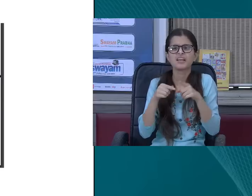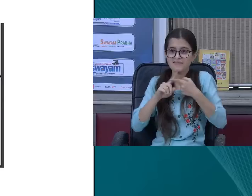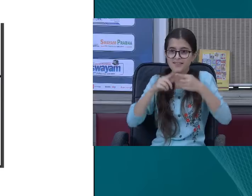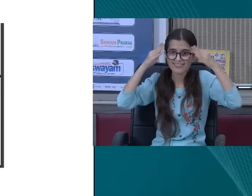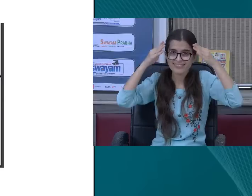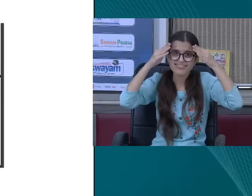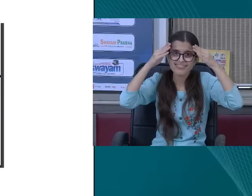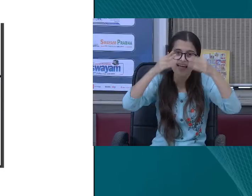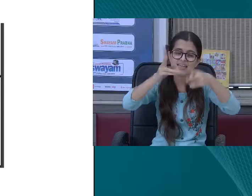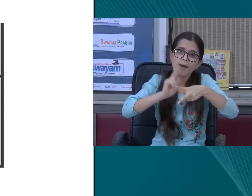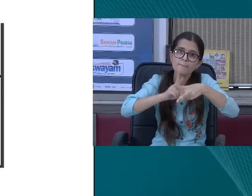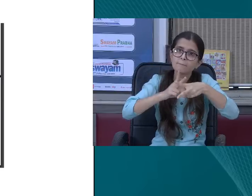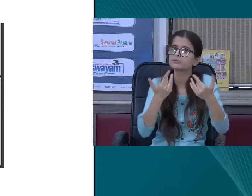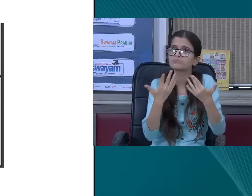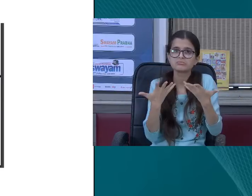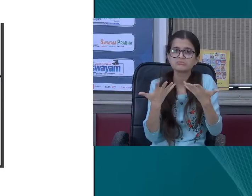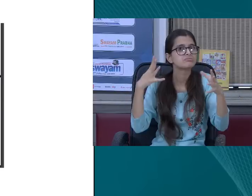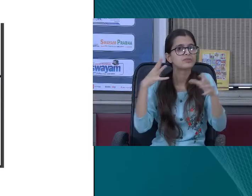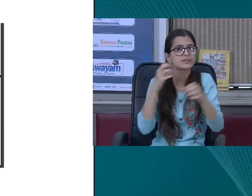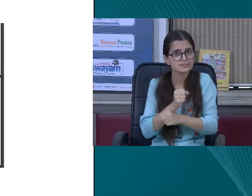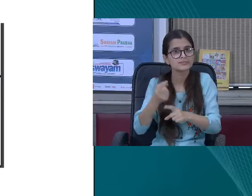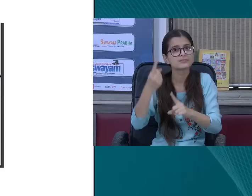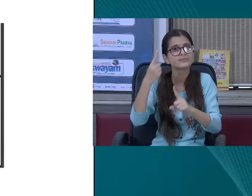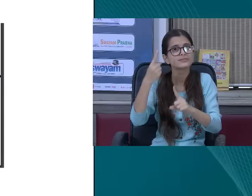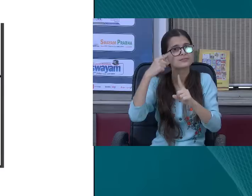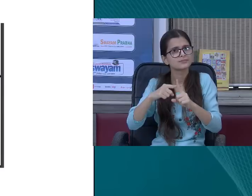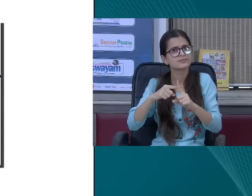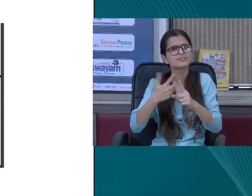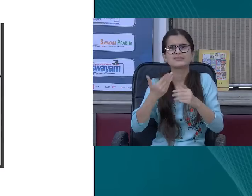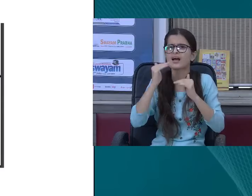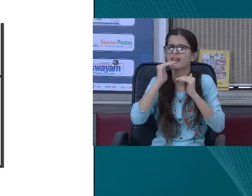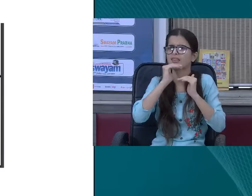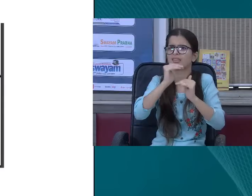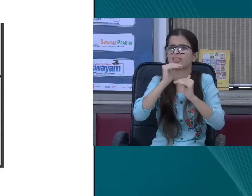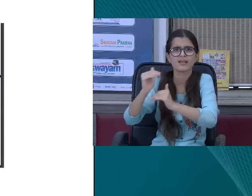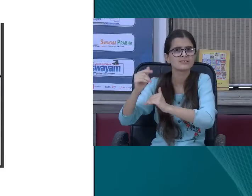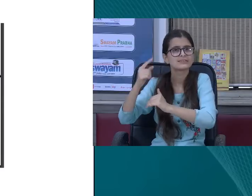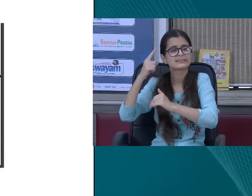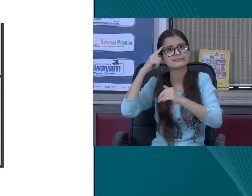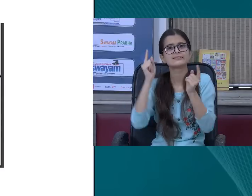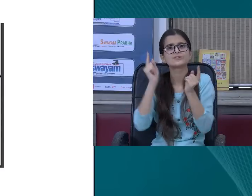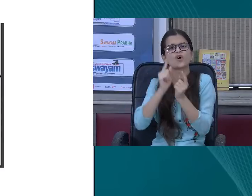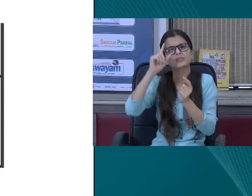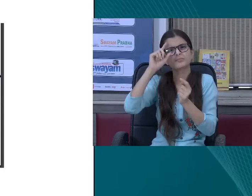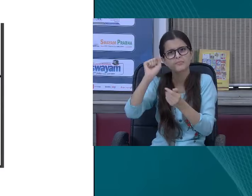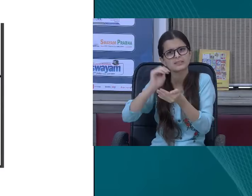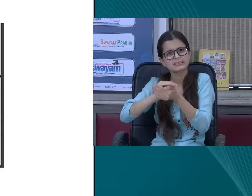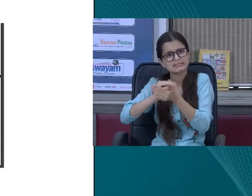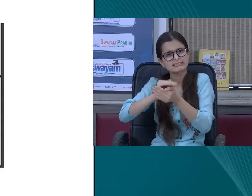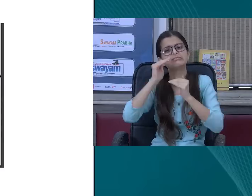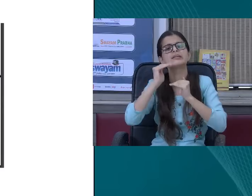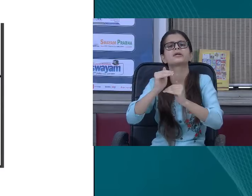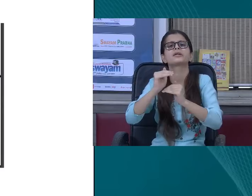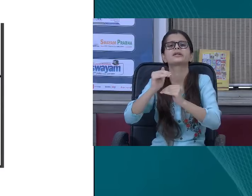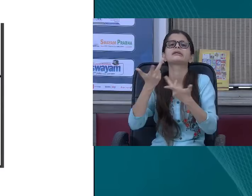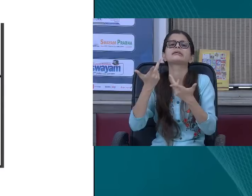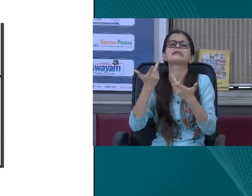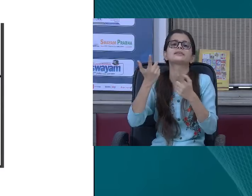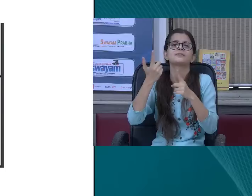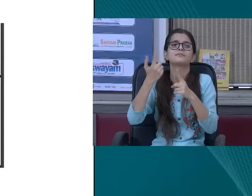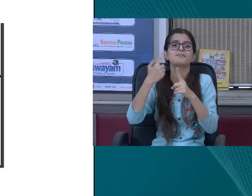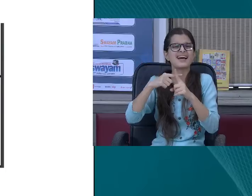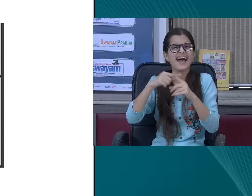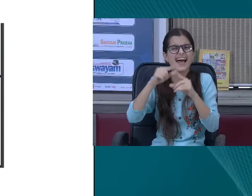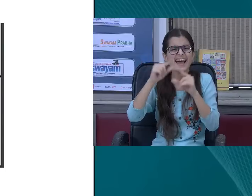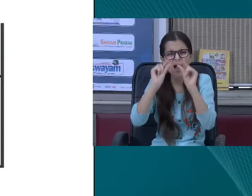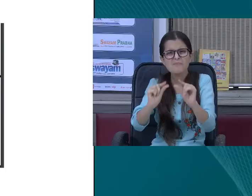or that their short-term memory also may be limited, their processing speed may be very less, and they